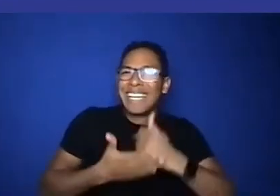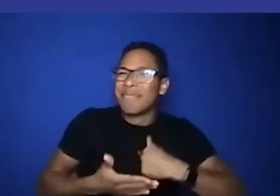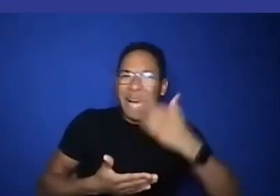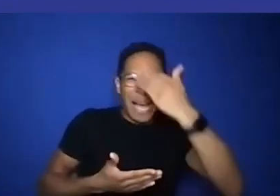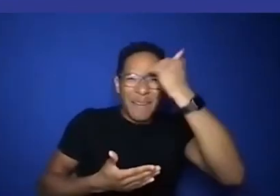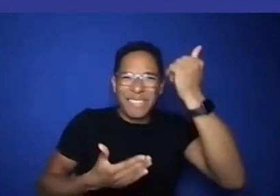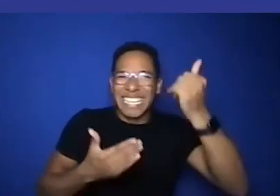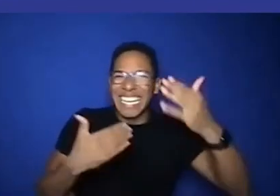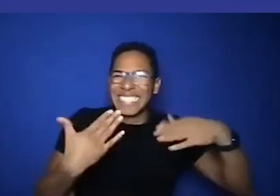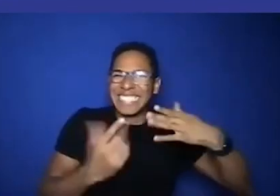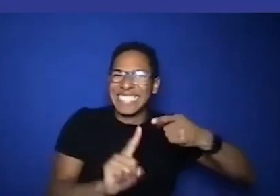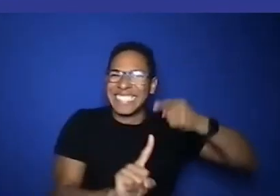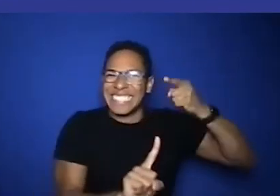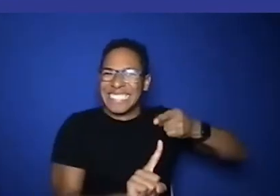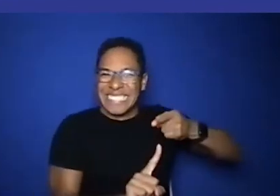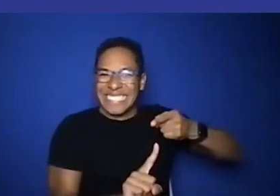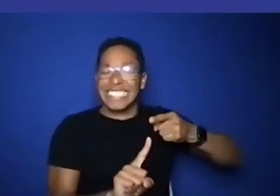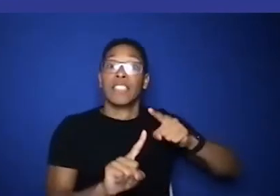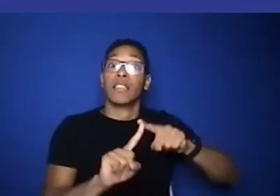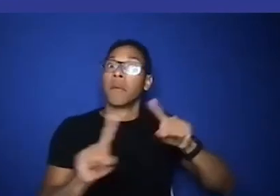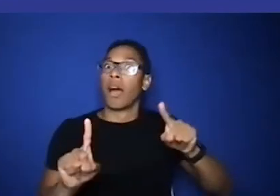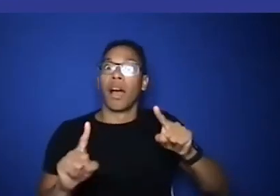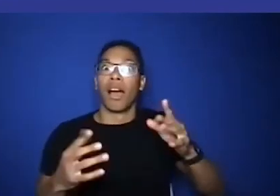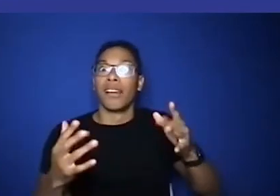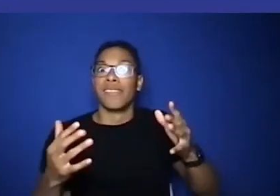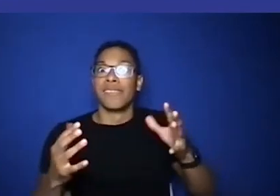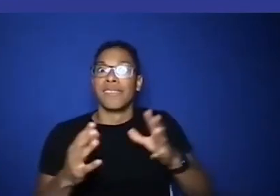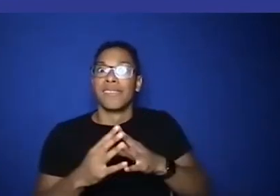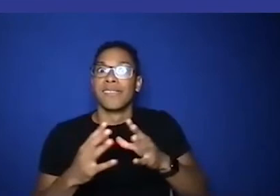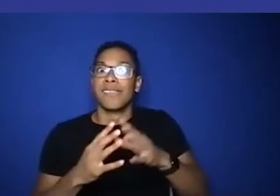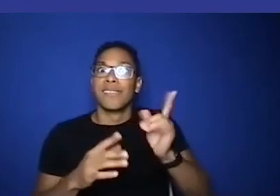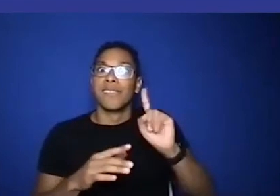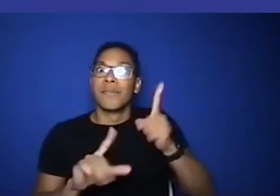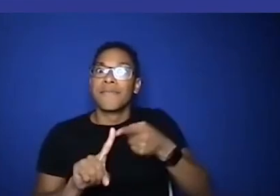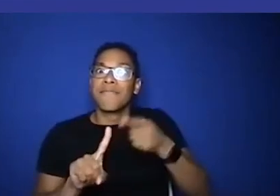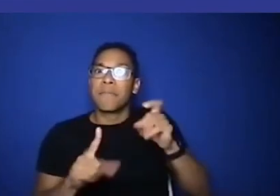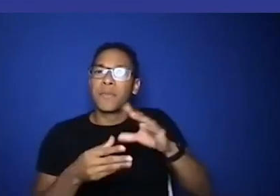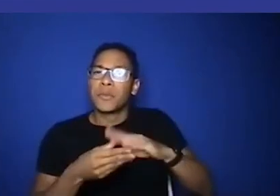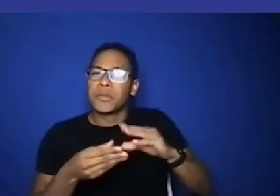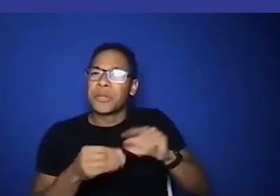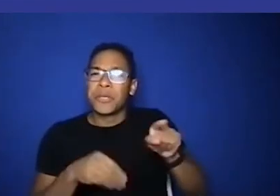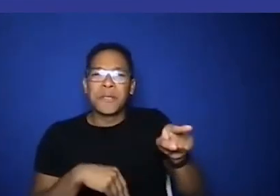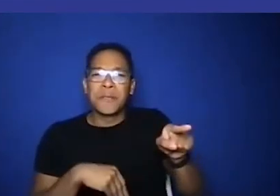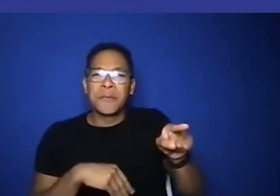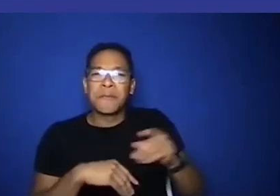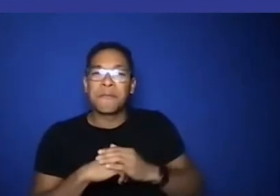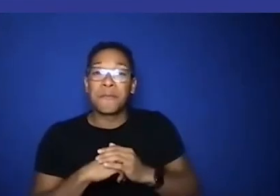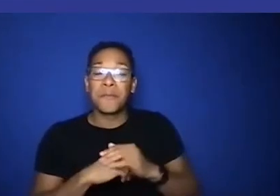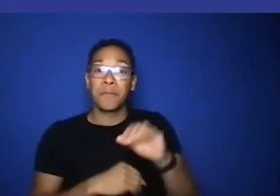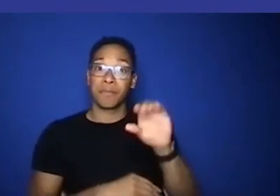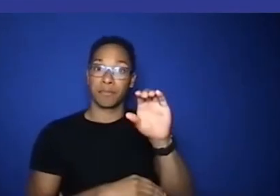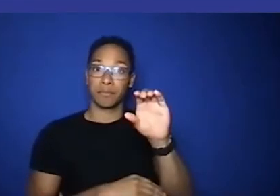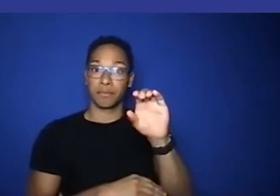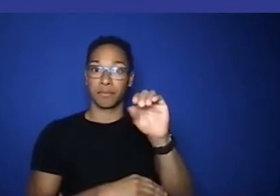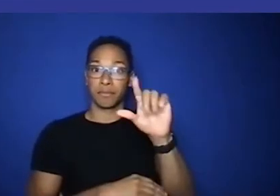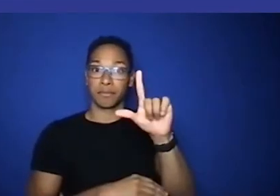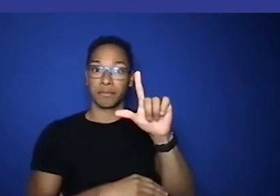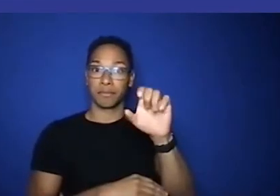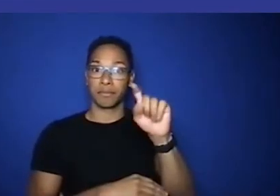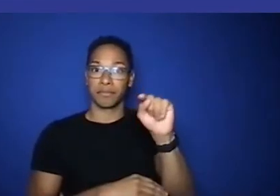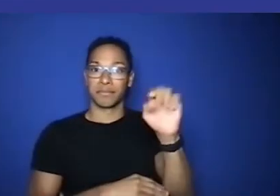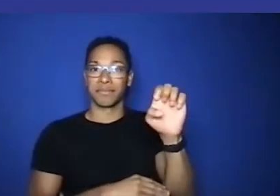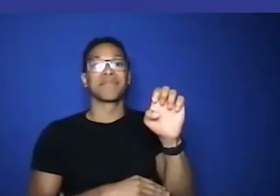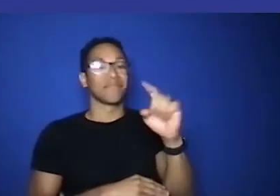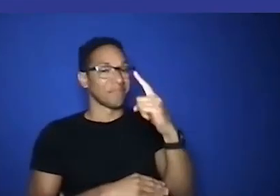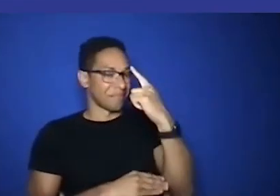that. I mean, I think that was the crux of the story, but I'm forgetting where it came from. But Emily, I think it was in Dr. Kimmer's essay